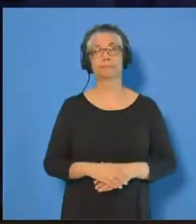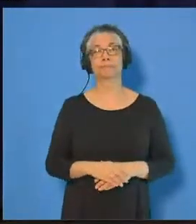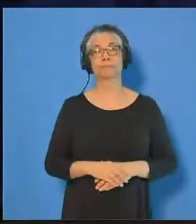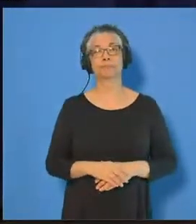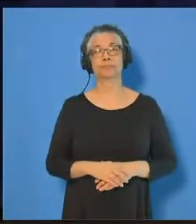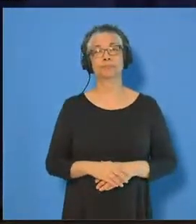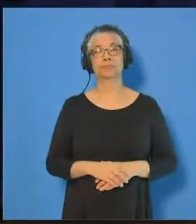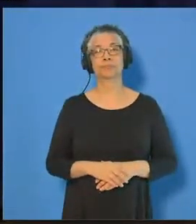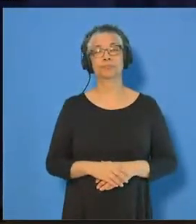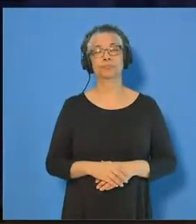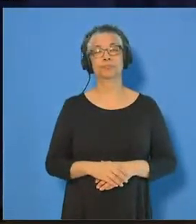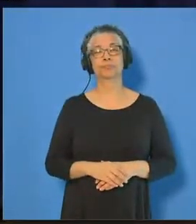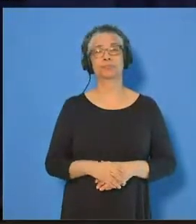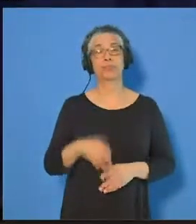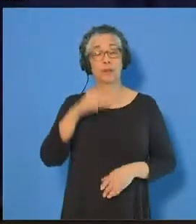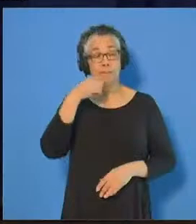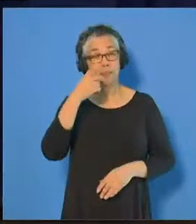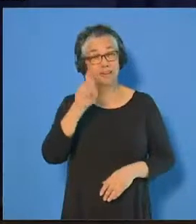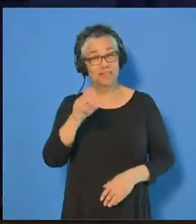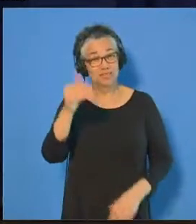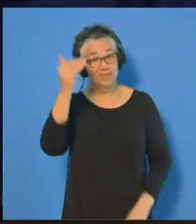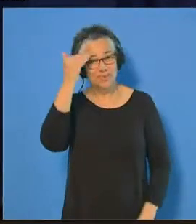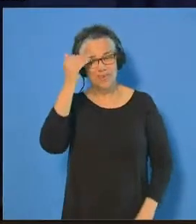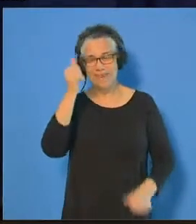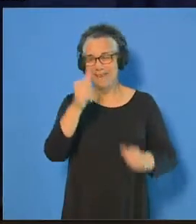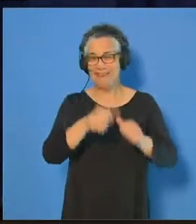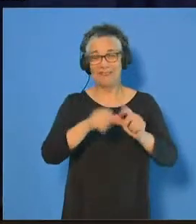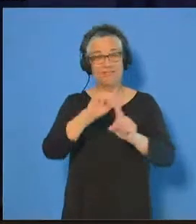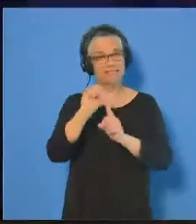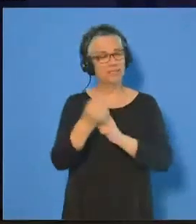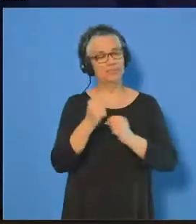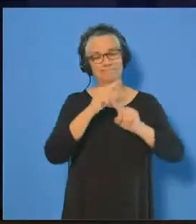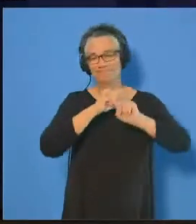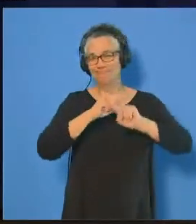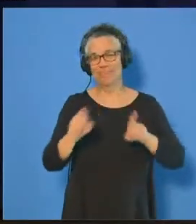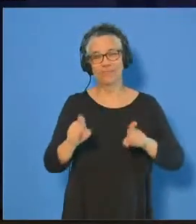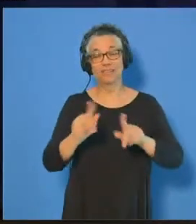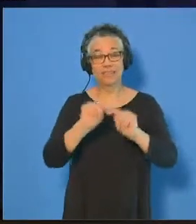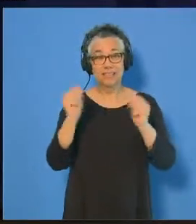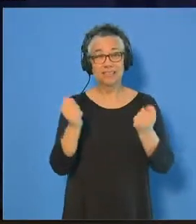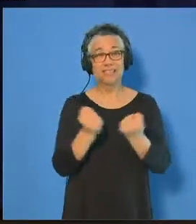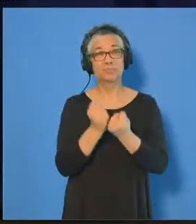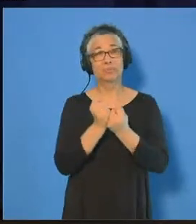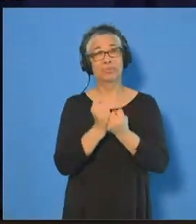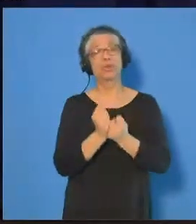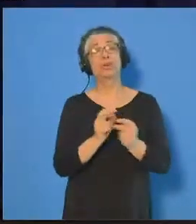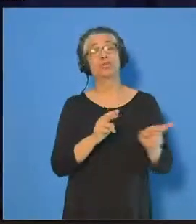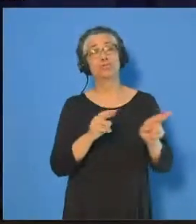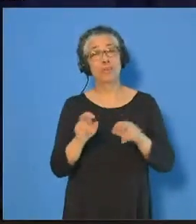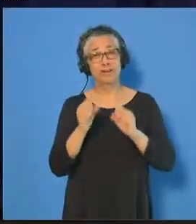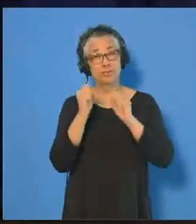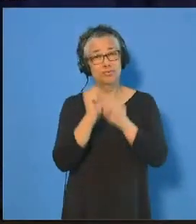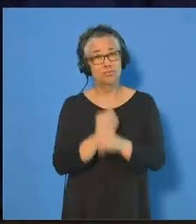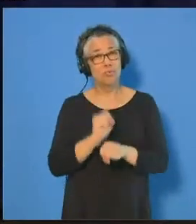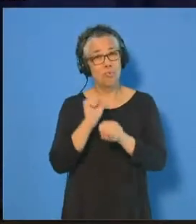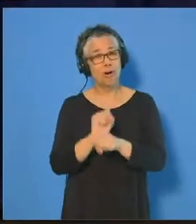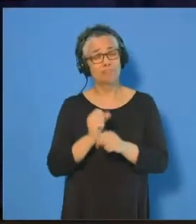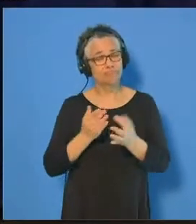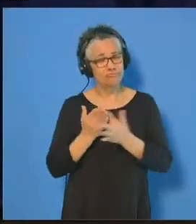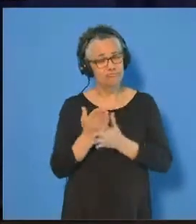The public should be aware that each circumstance is different, and our team remain available to work through any issues and any